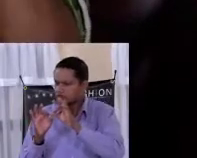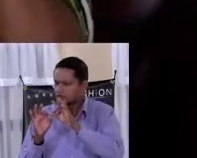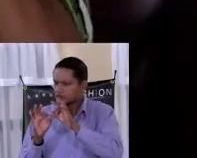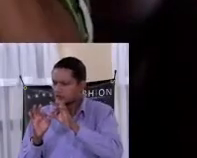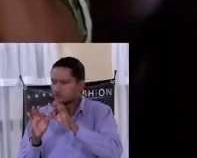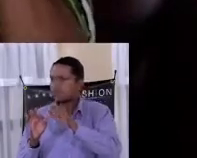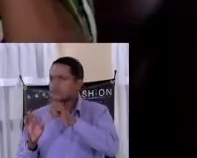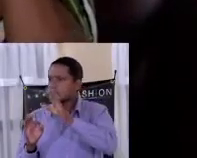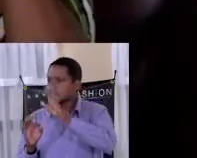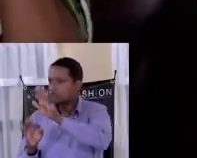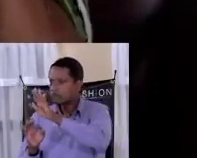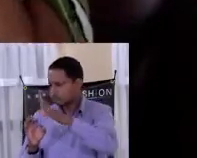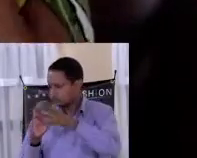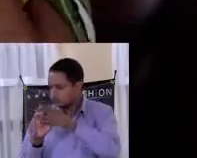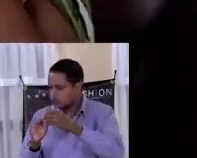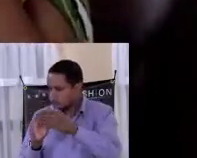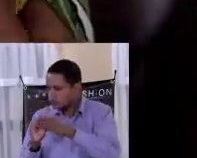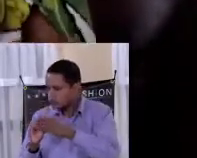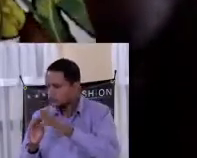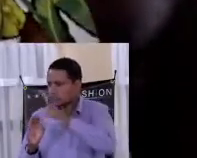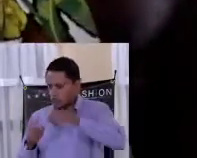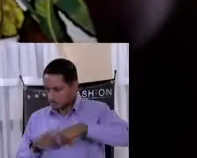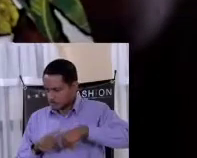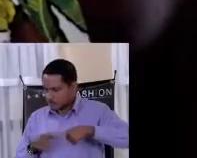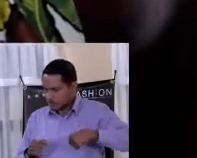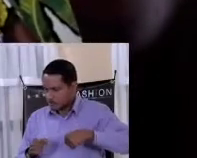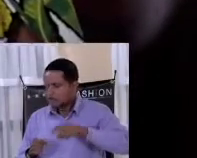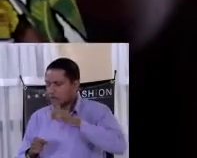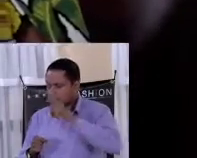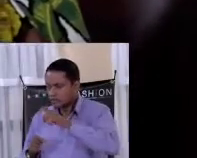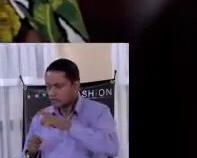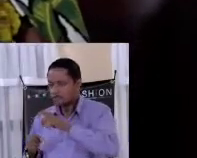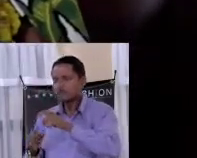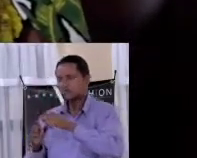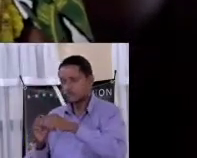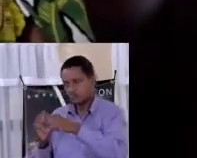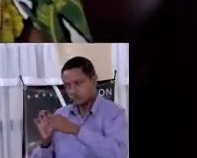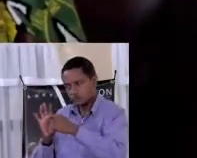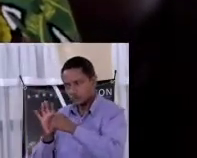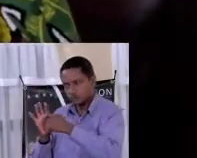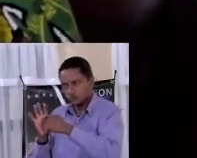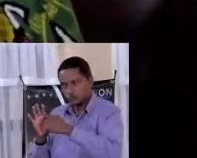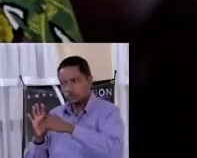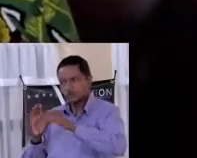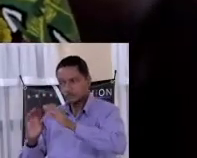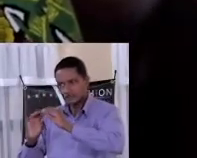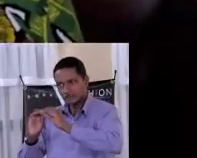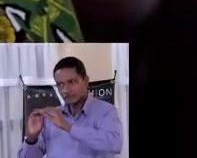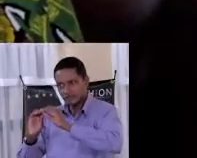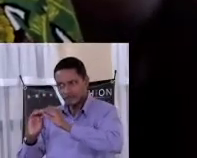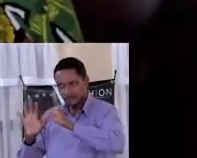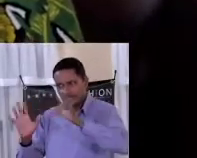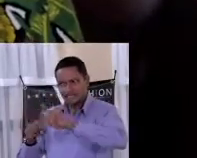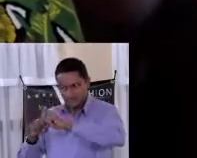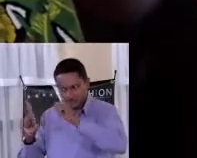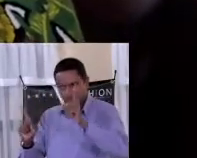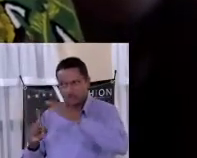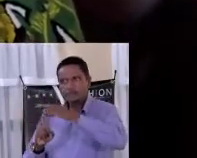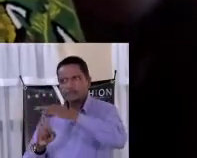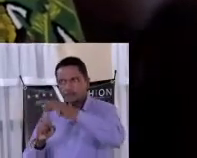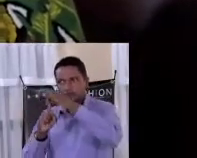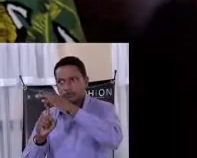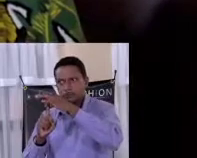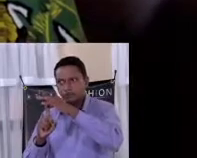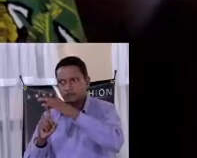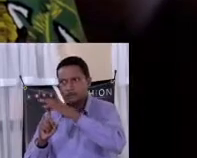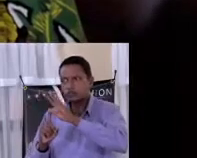of your story, your branding, the same reasons why you want to fit in, you want to stand out. Your story, your branding, the way that you present your brand, your